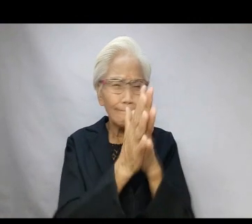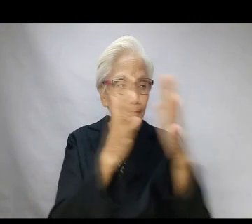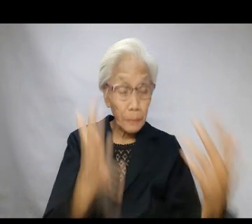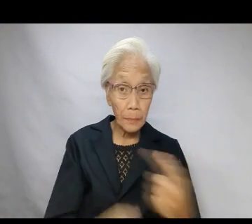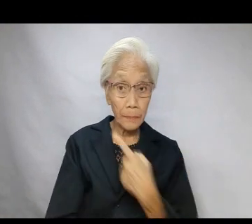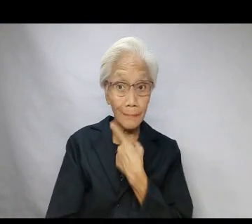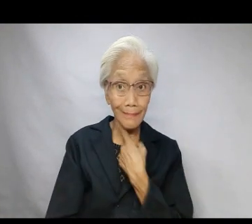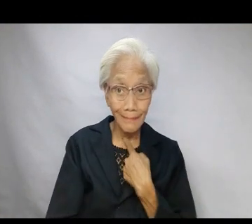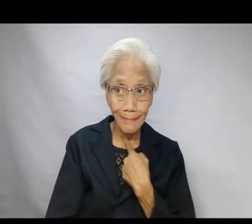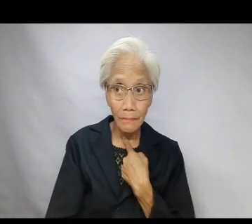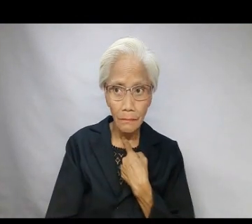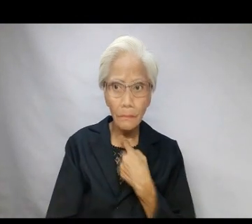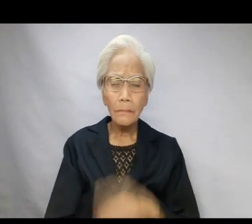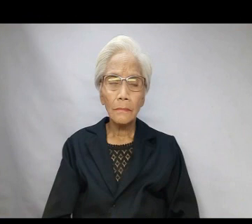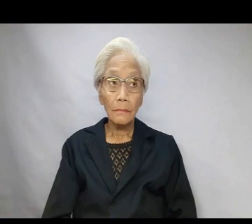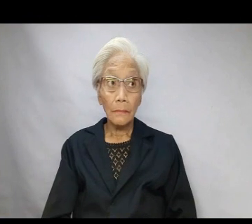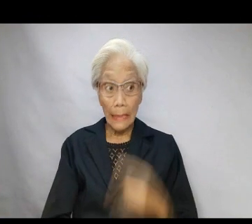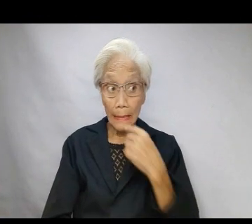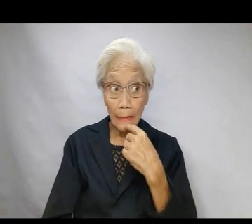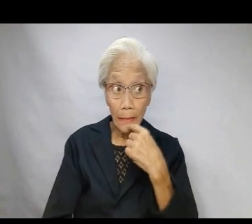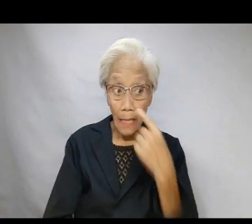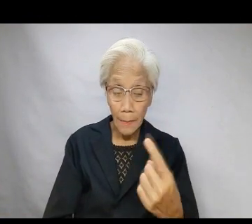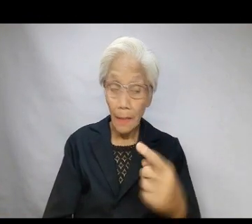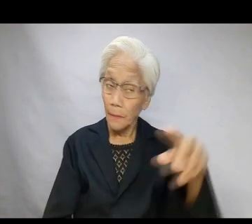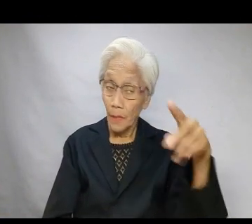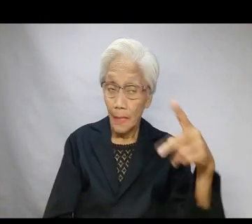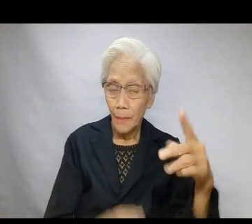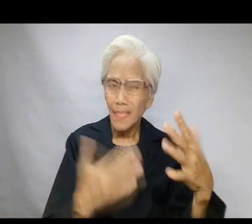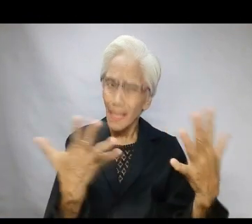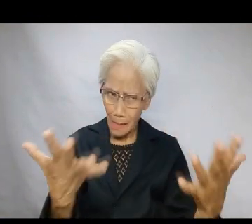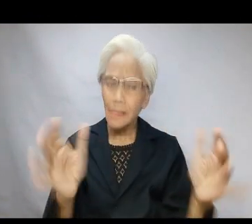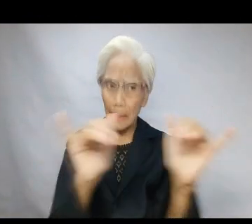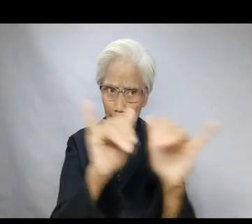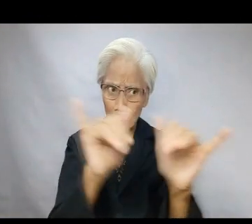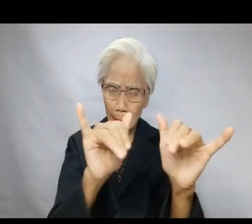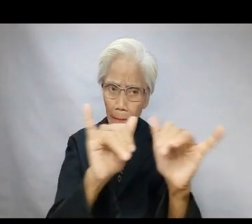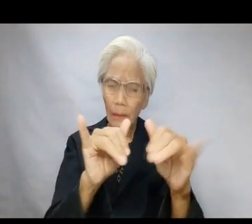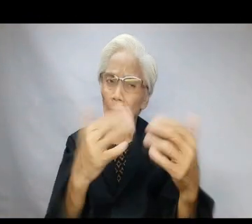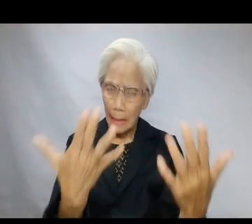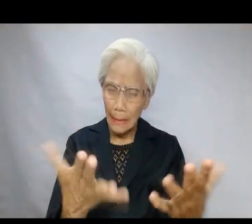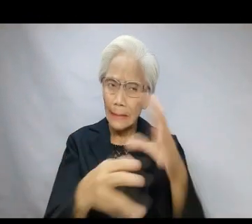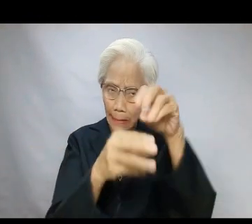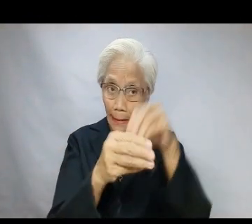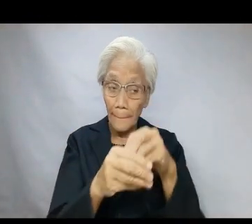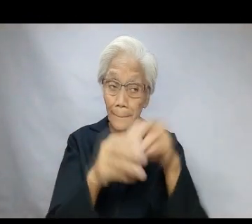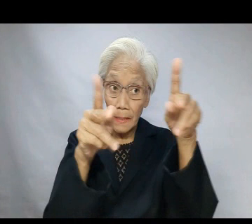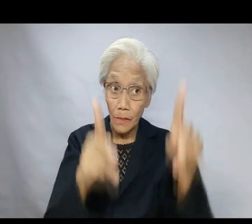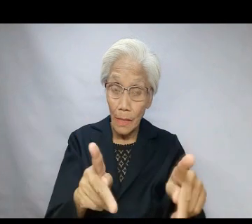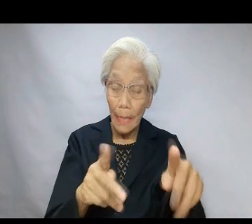Polydipsha is sustained excessive or abnormal thirst. I say that polydipsha is